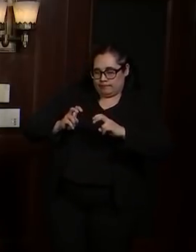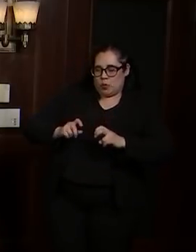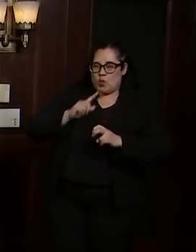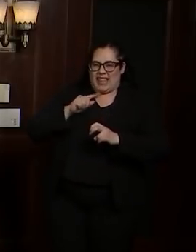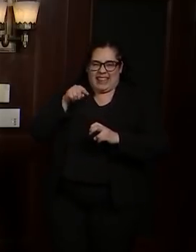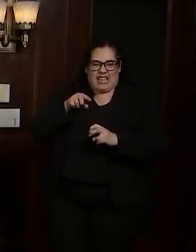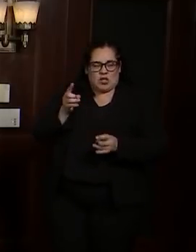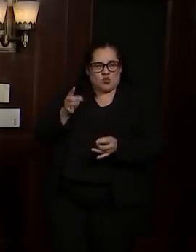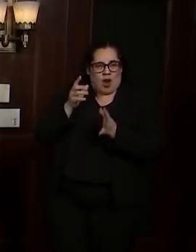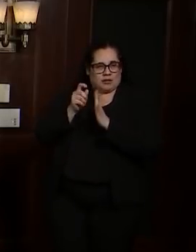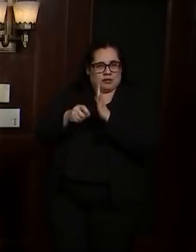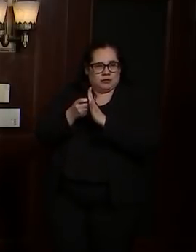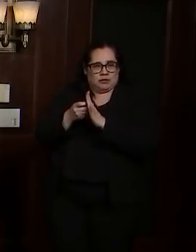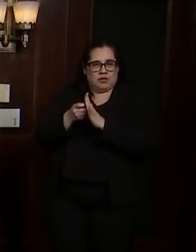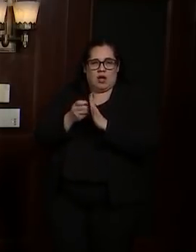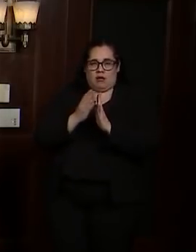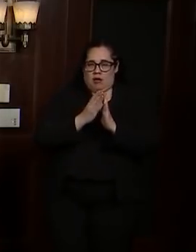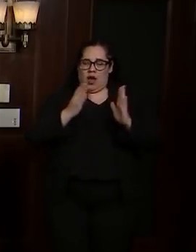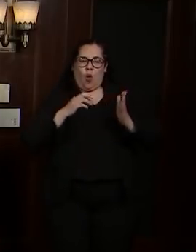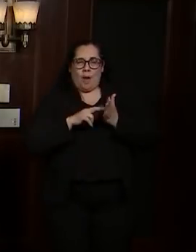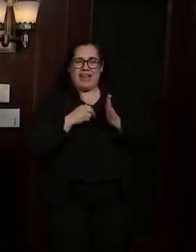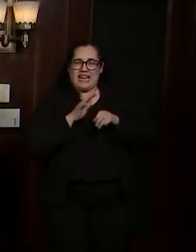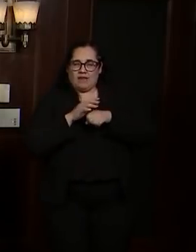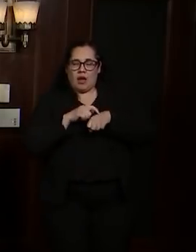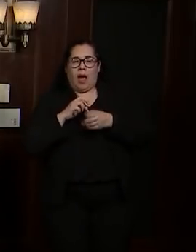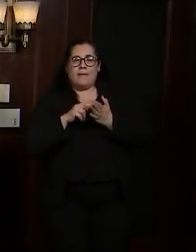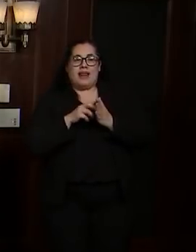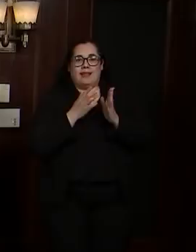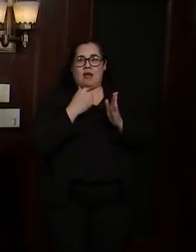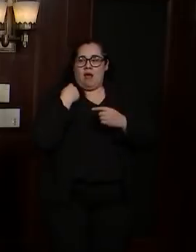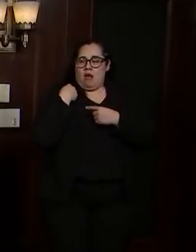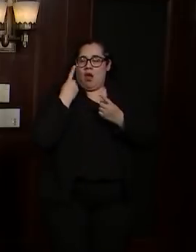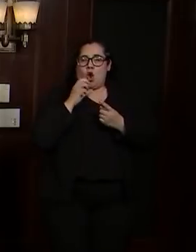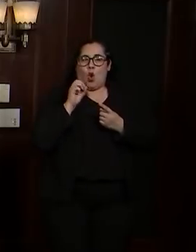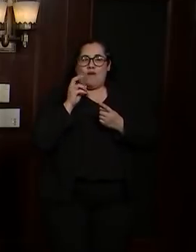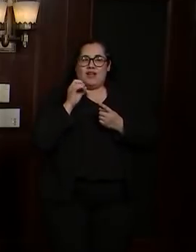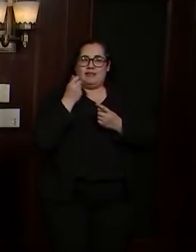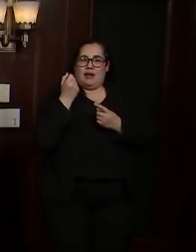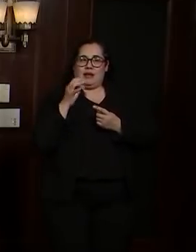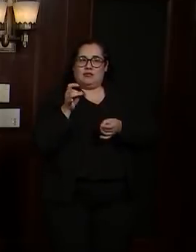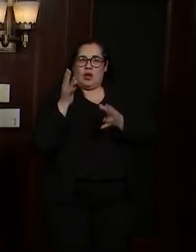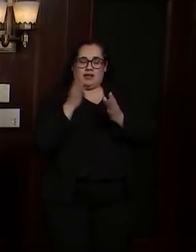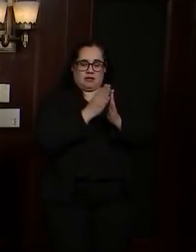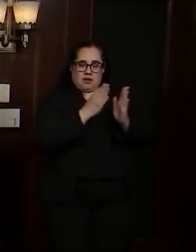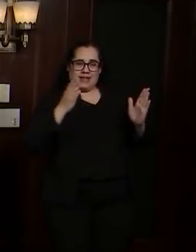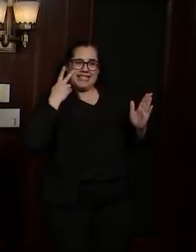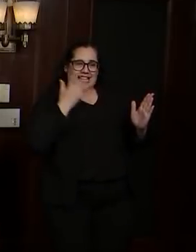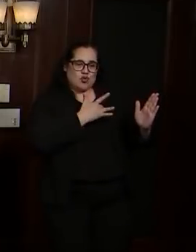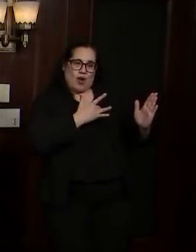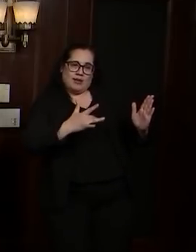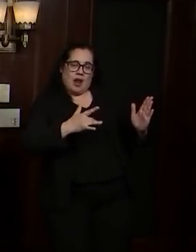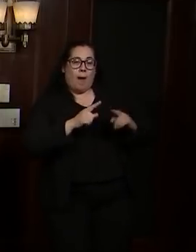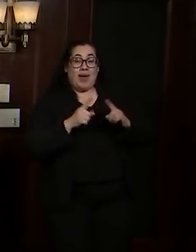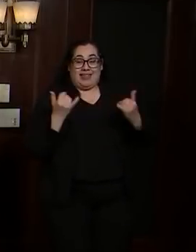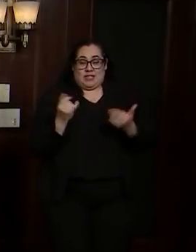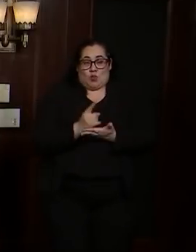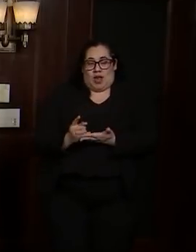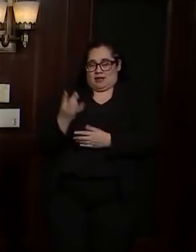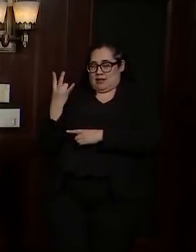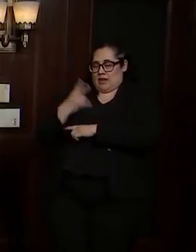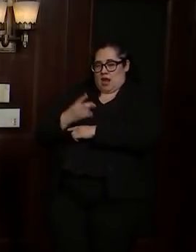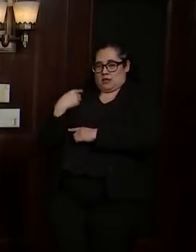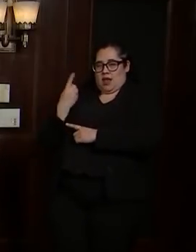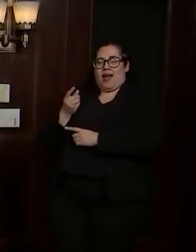in this crisis, to look at really long-term trends. This week, I'll say that though, the last 7 days have had